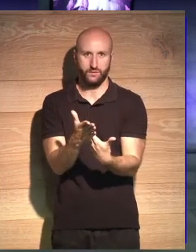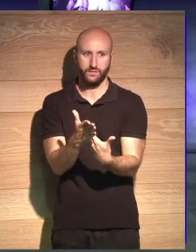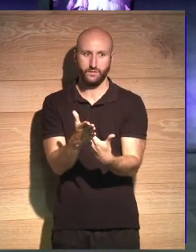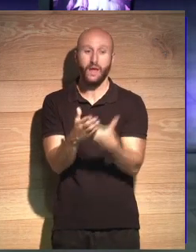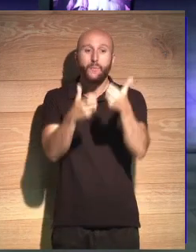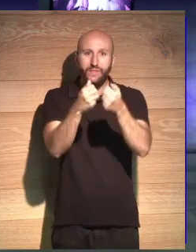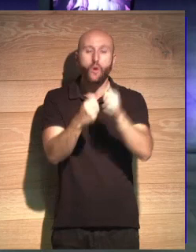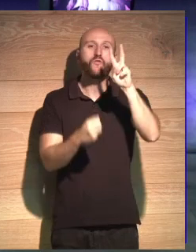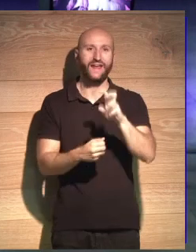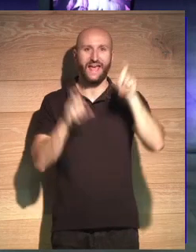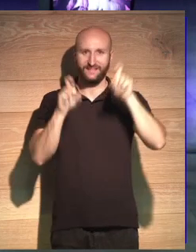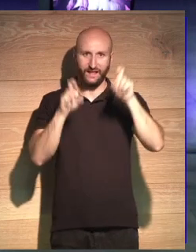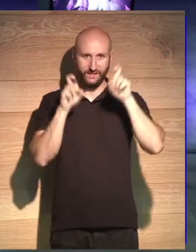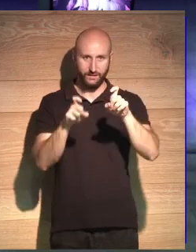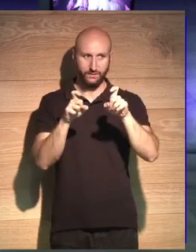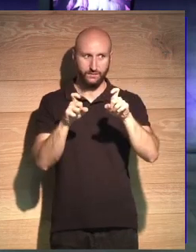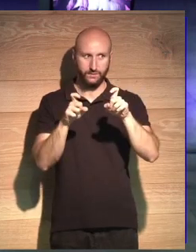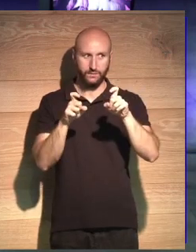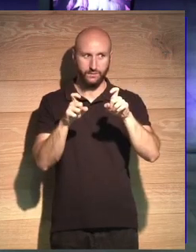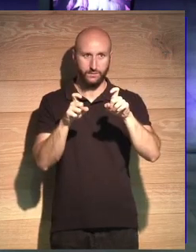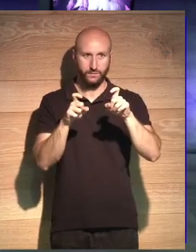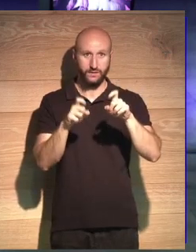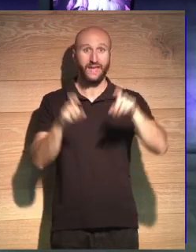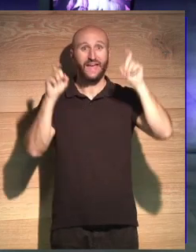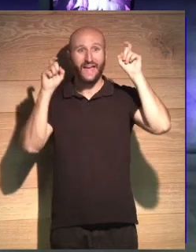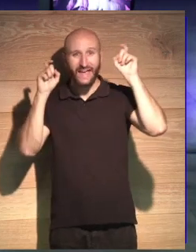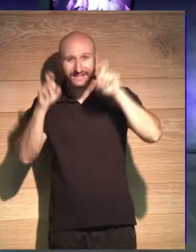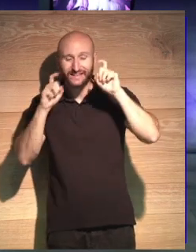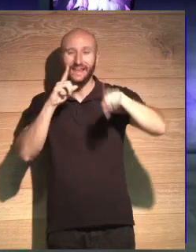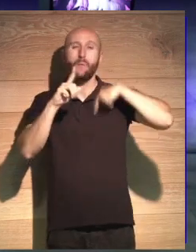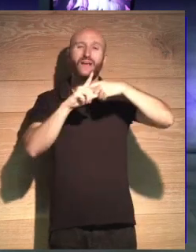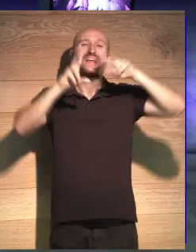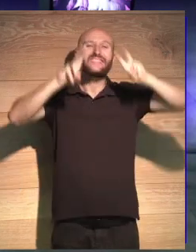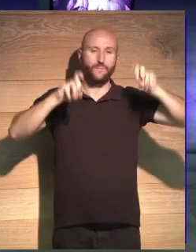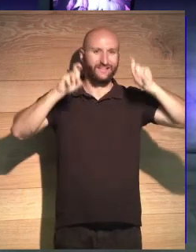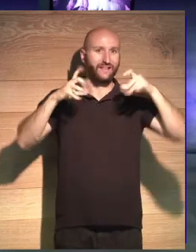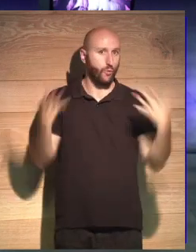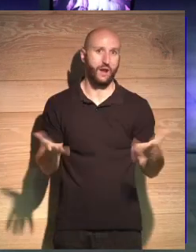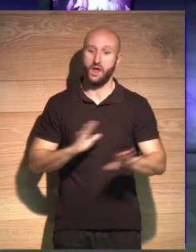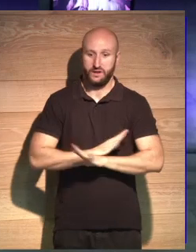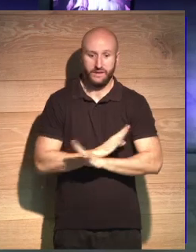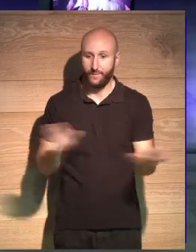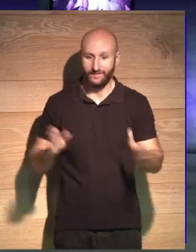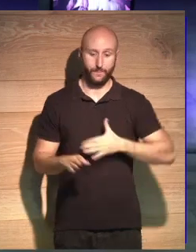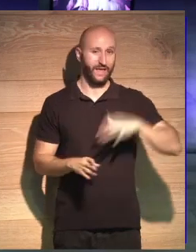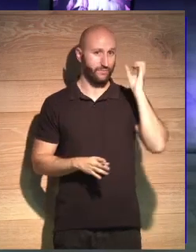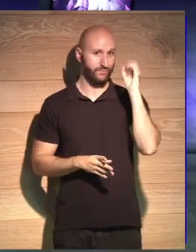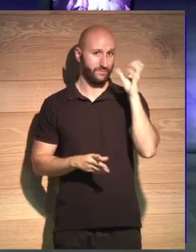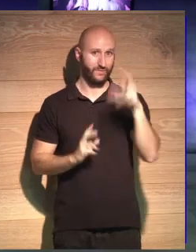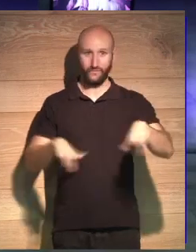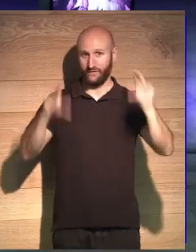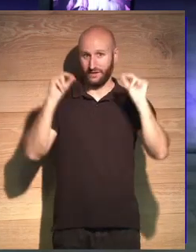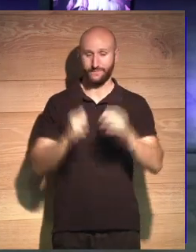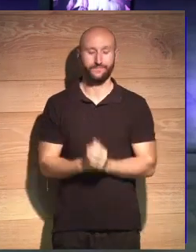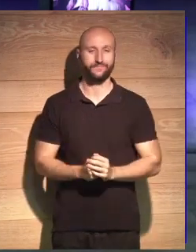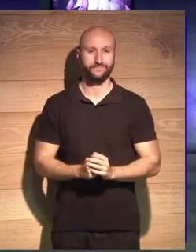This is the only way to prove that video games teach and what they teach. So that